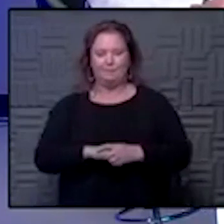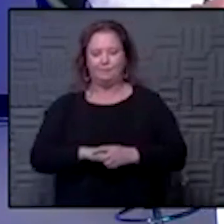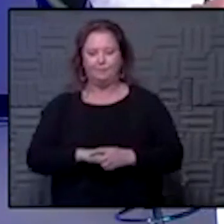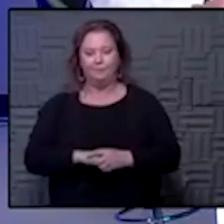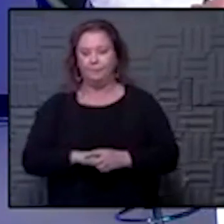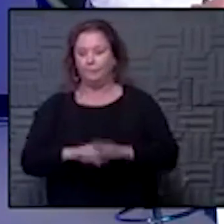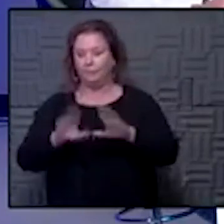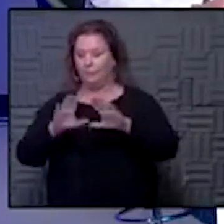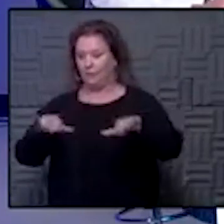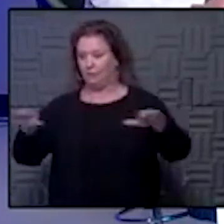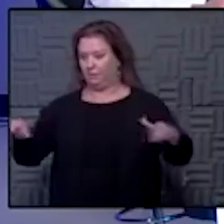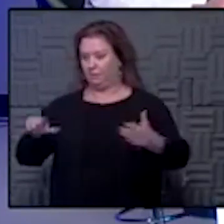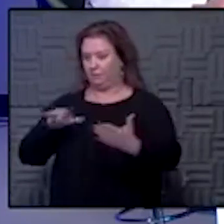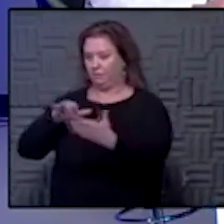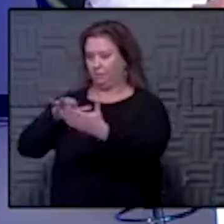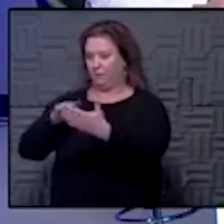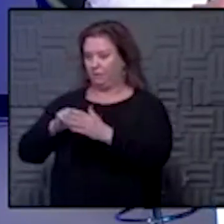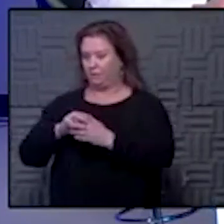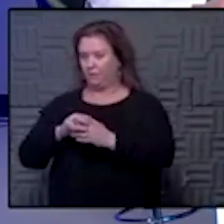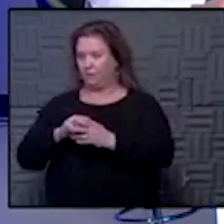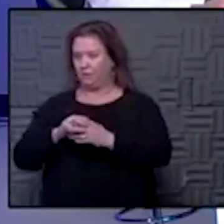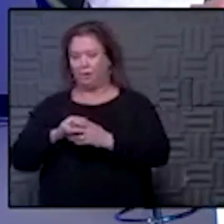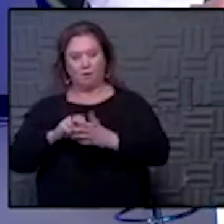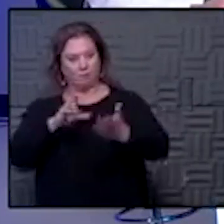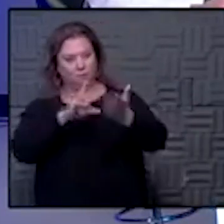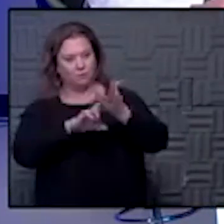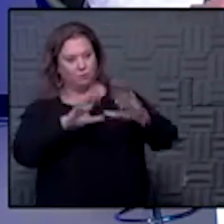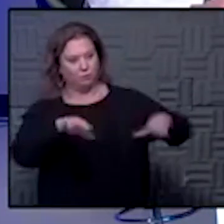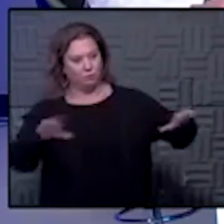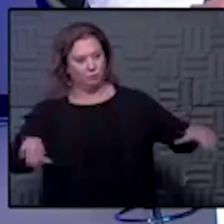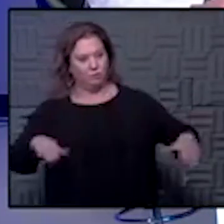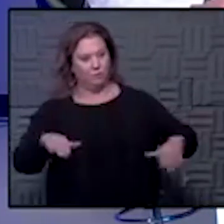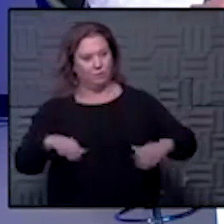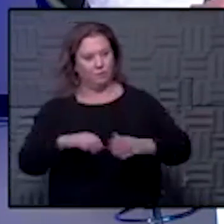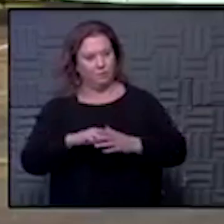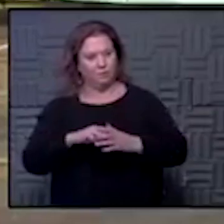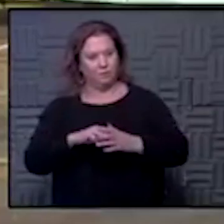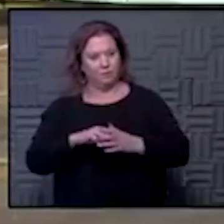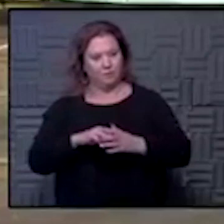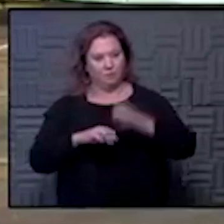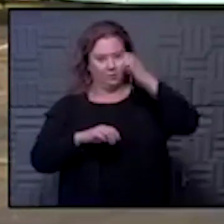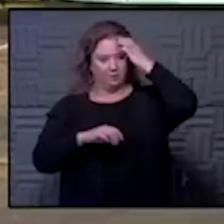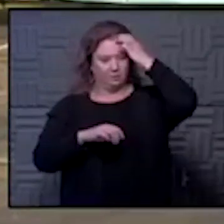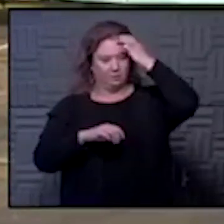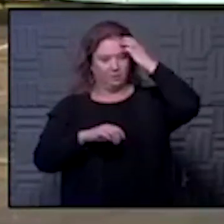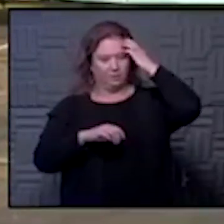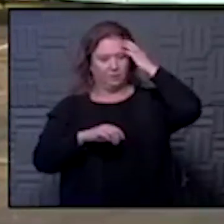Are kids in the trials yet? Are we enrolling children, Barbara?